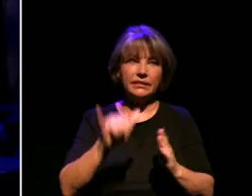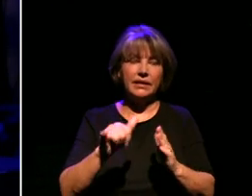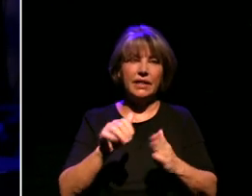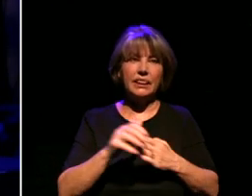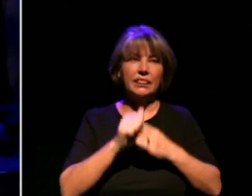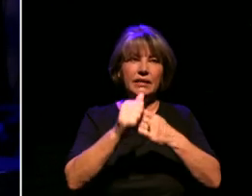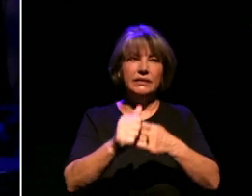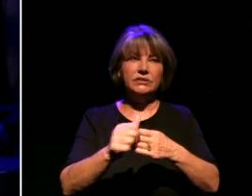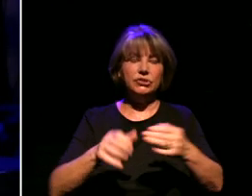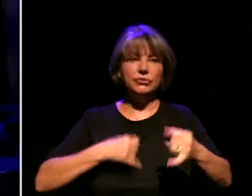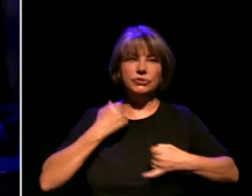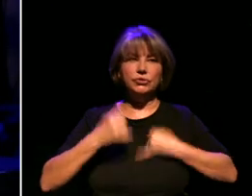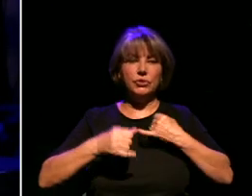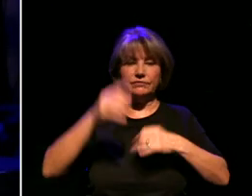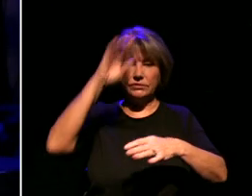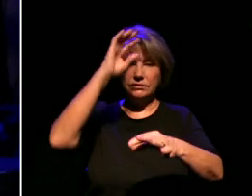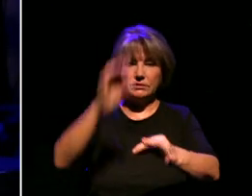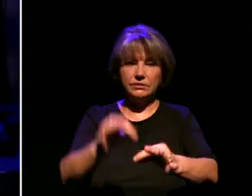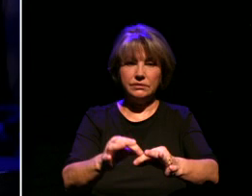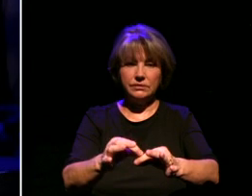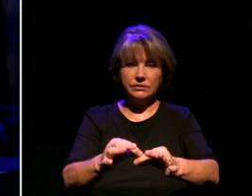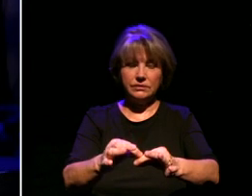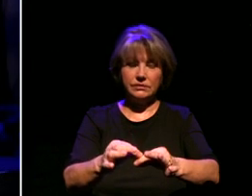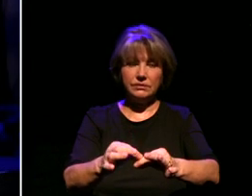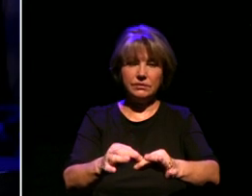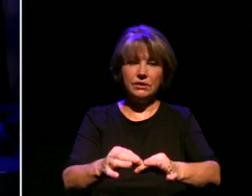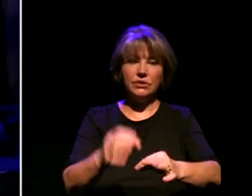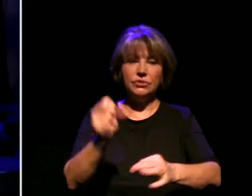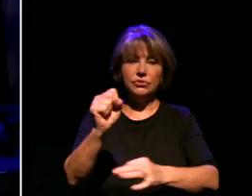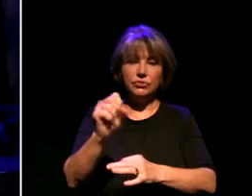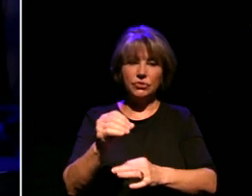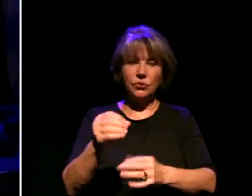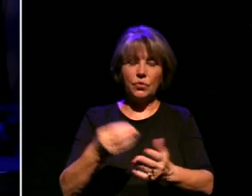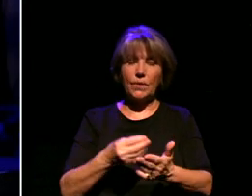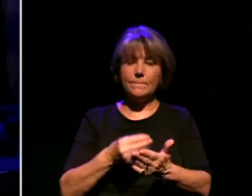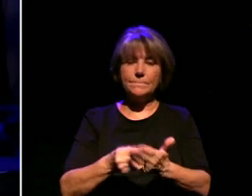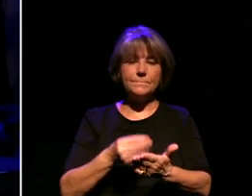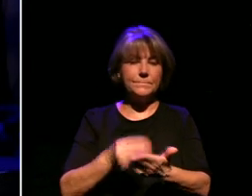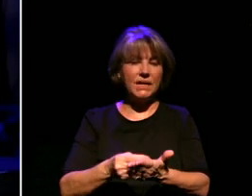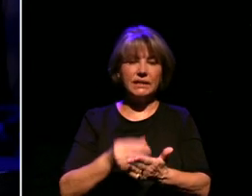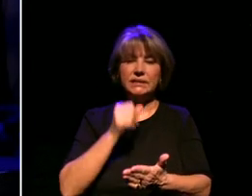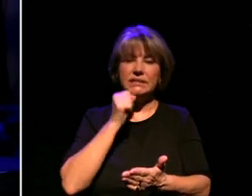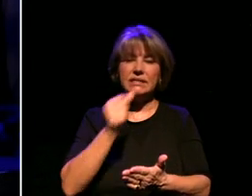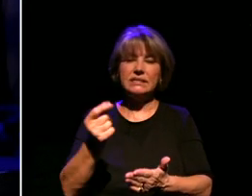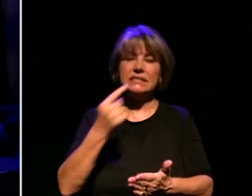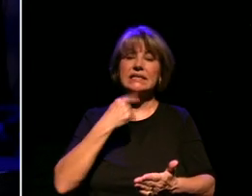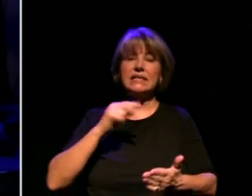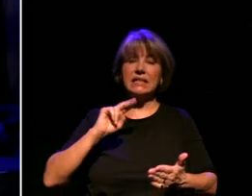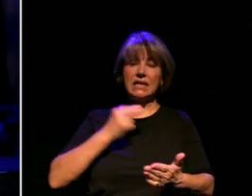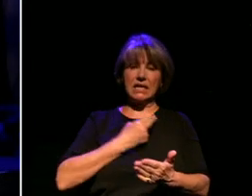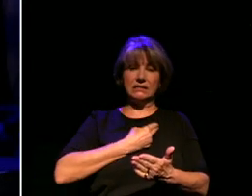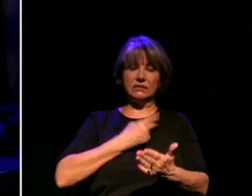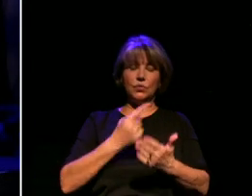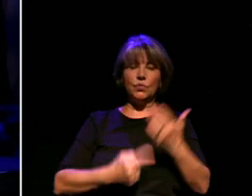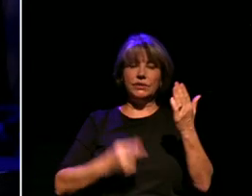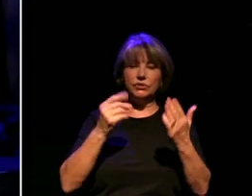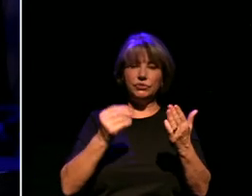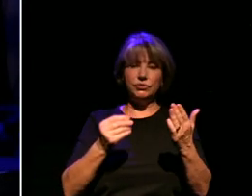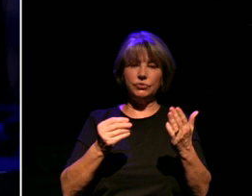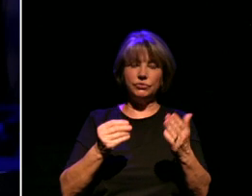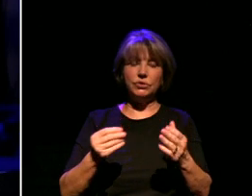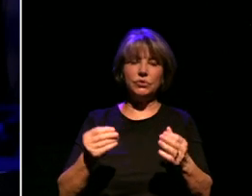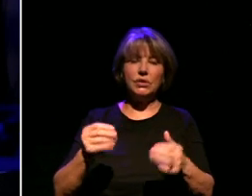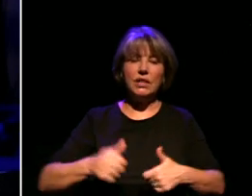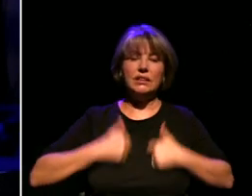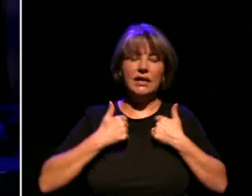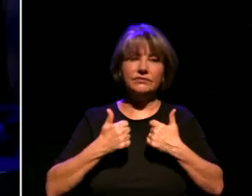a joyful destination so that money doesn't tell us what to do. And we can make our lives more about you